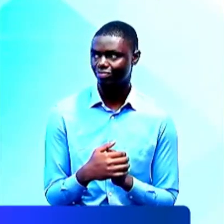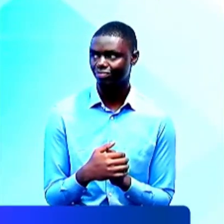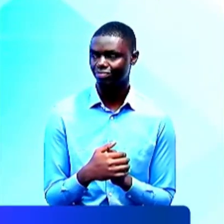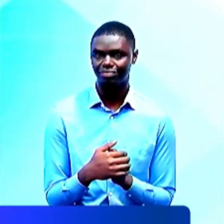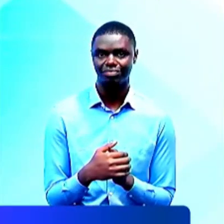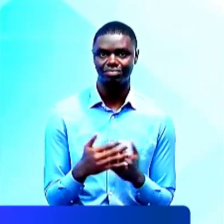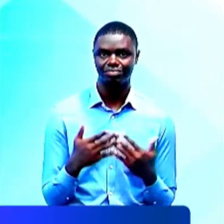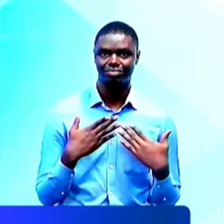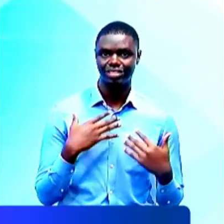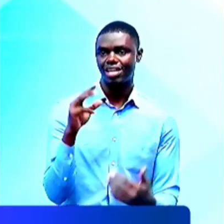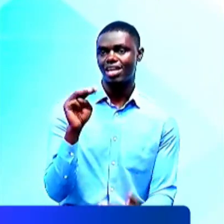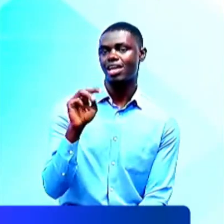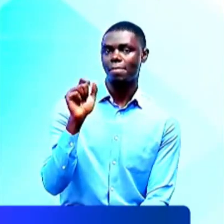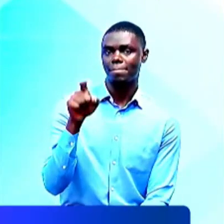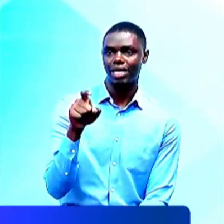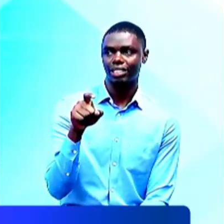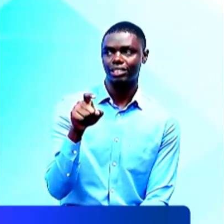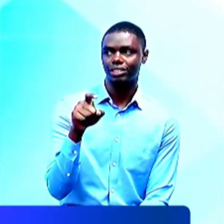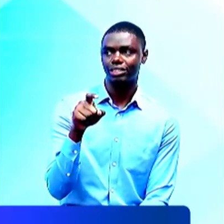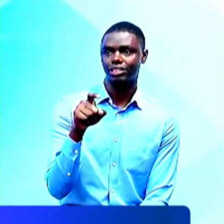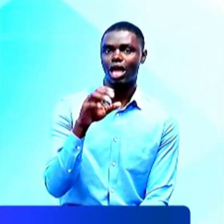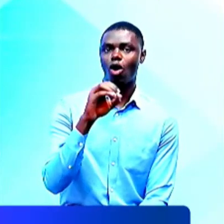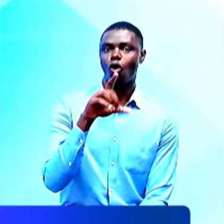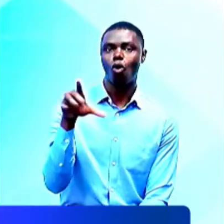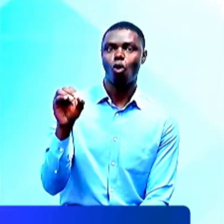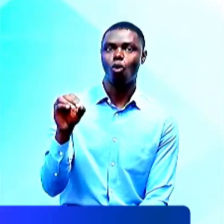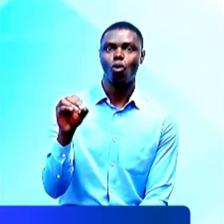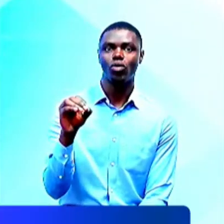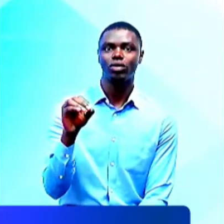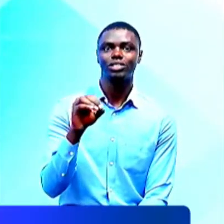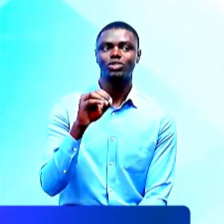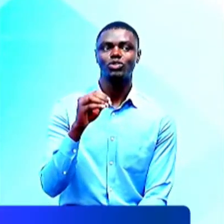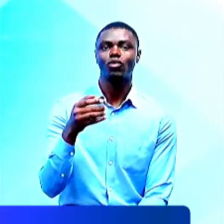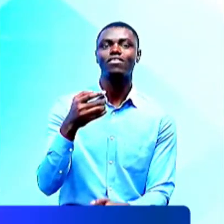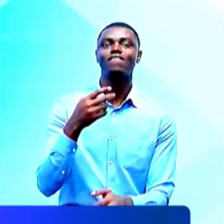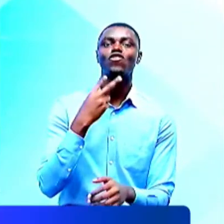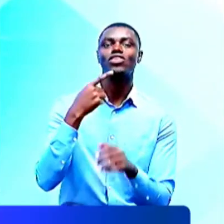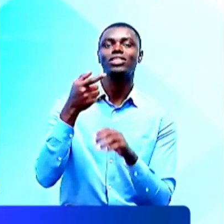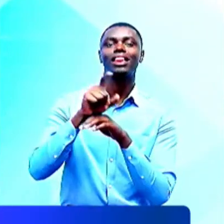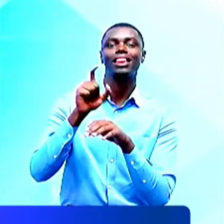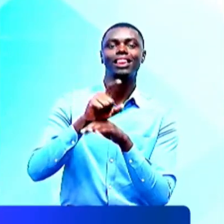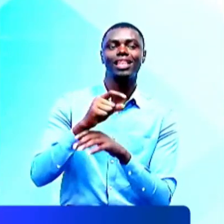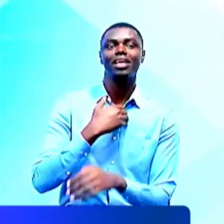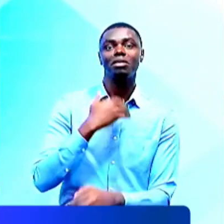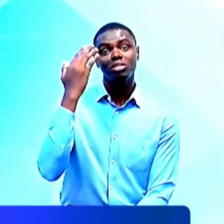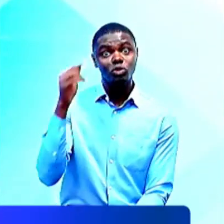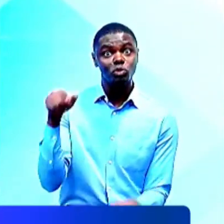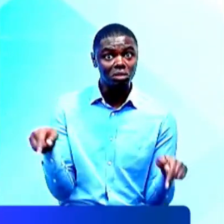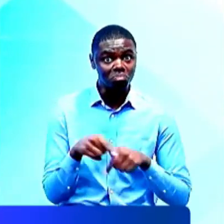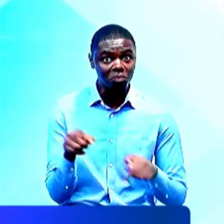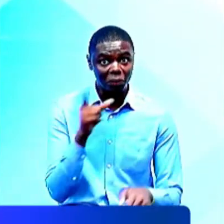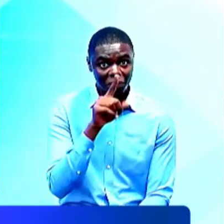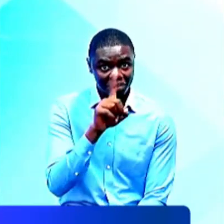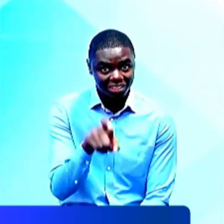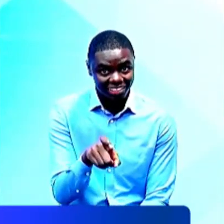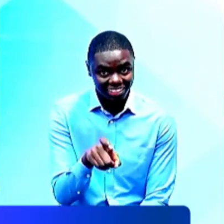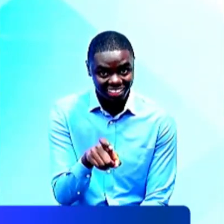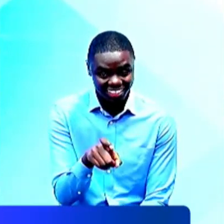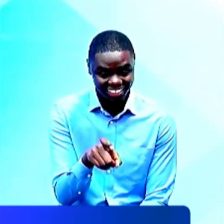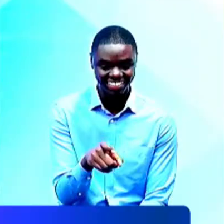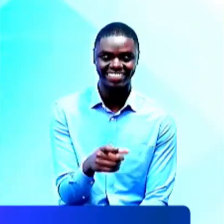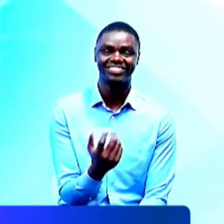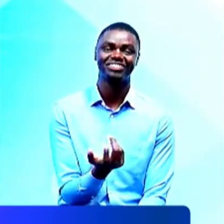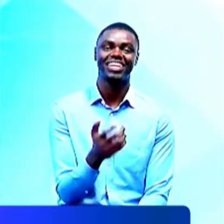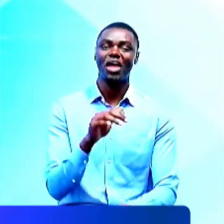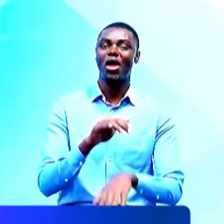I'm Max Olum. Kindly raise your voice. I don't know why it gets to speaking and ni kuogopa umeogopa.